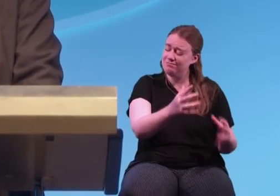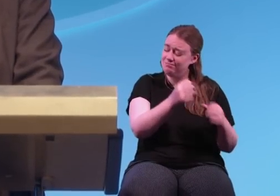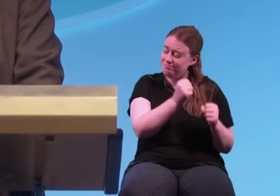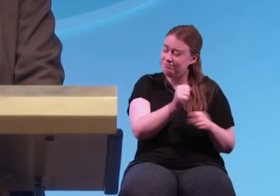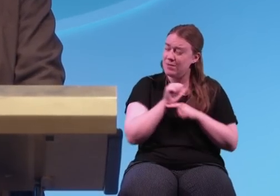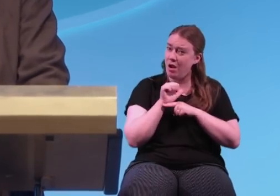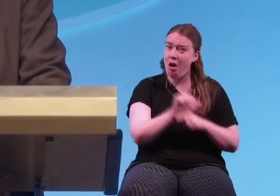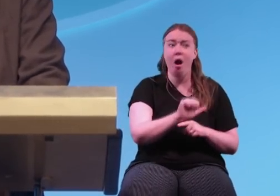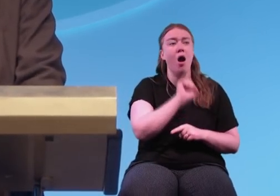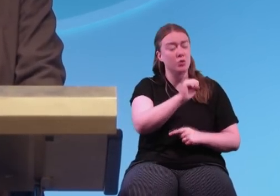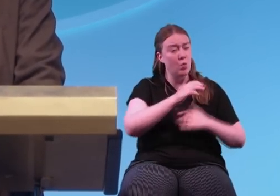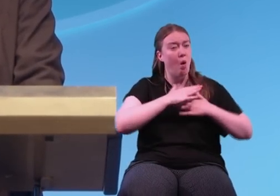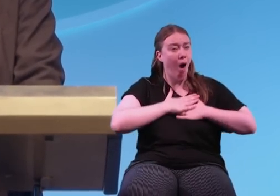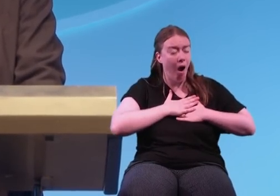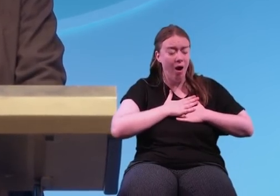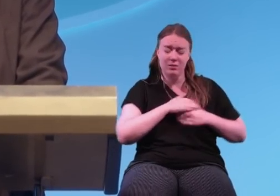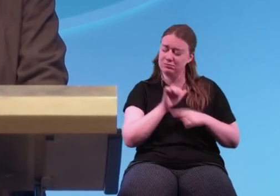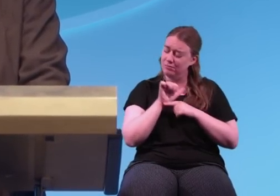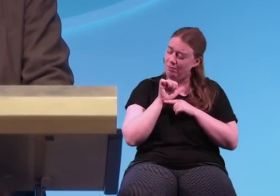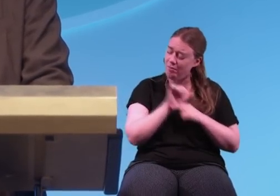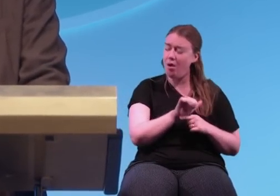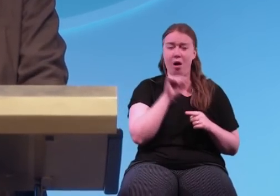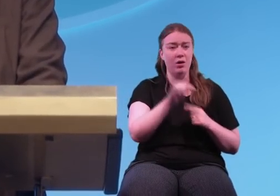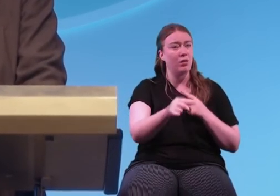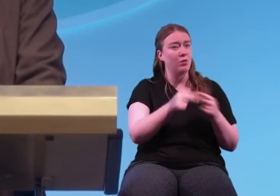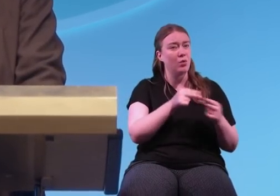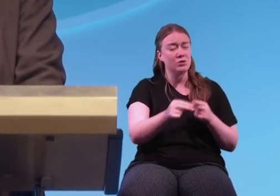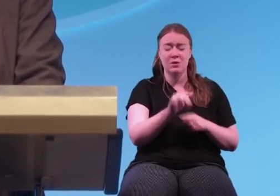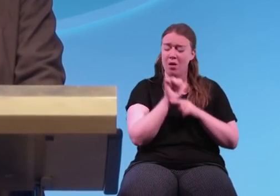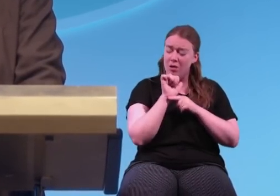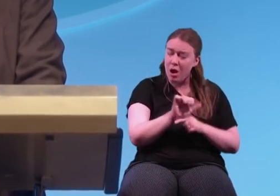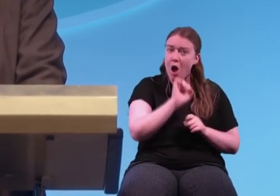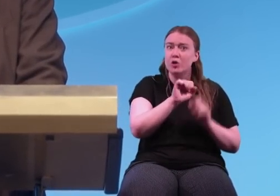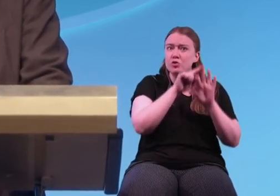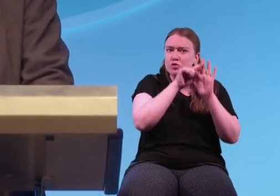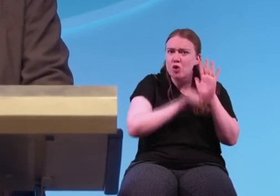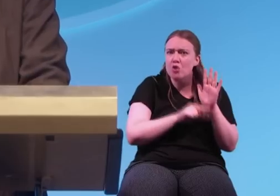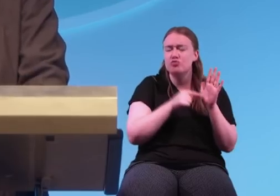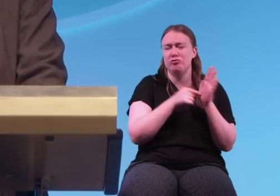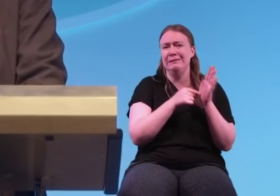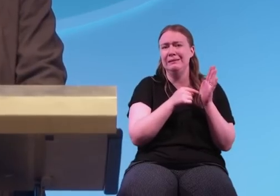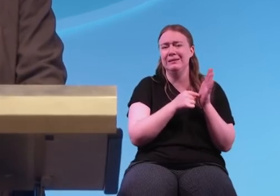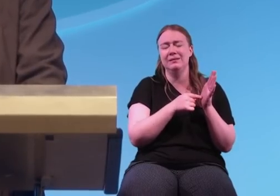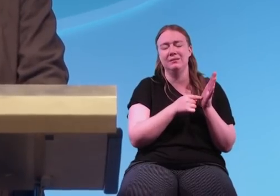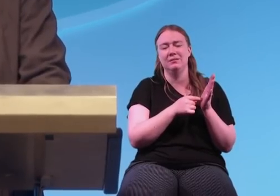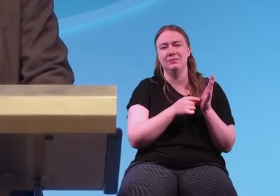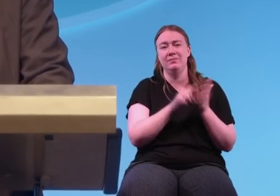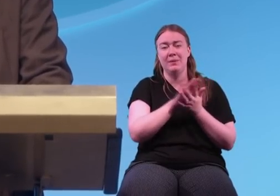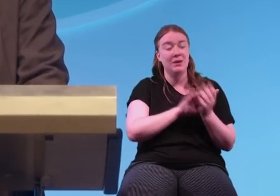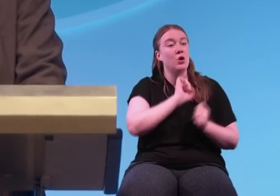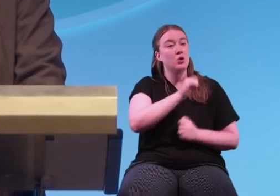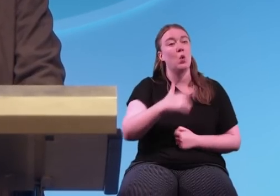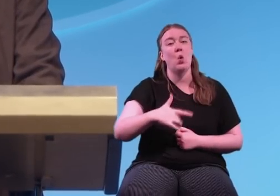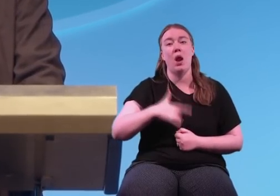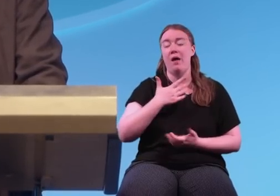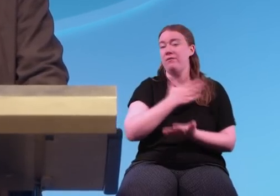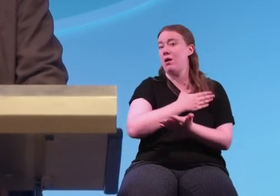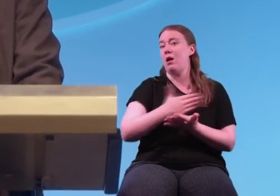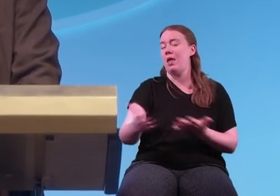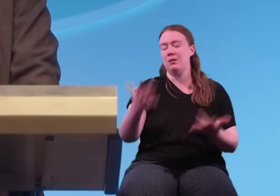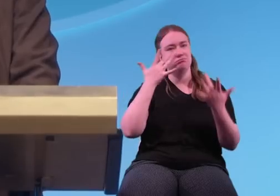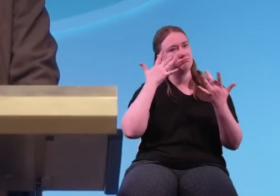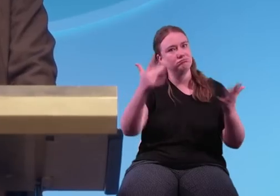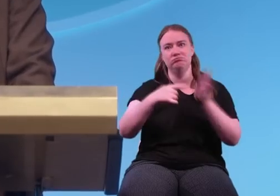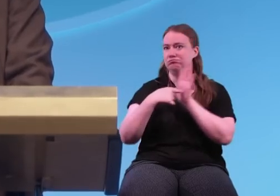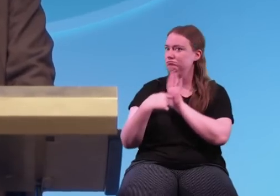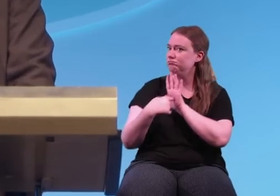heart, guard your life, guard your doctrine, so that your life speaks to the testimony of